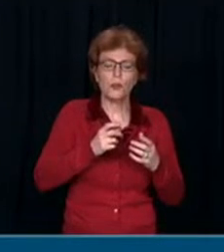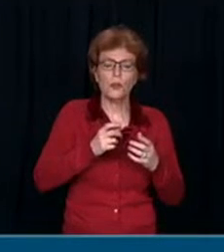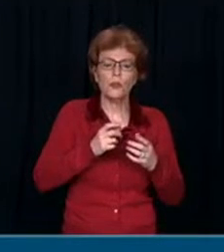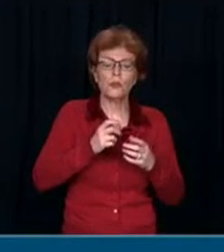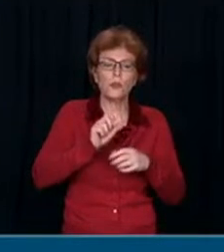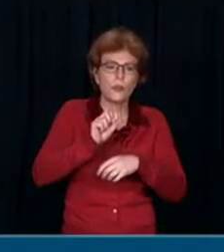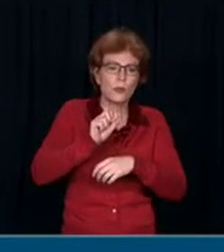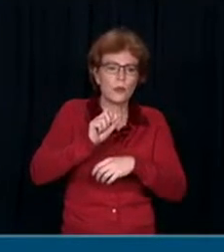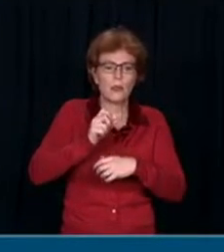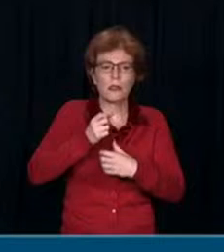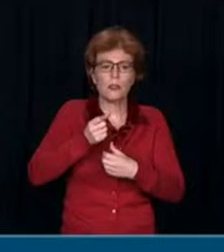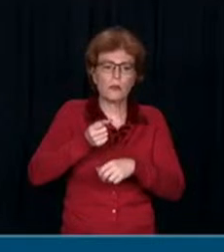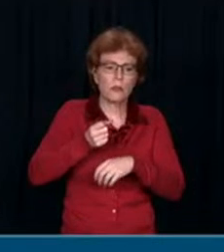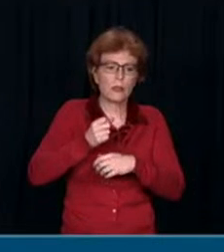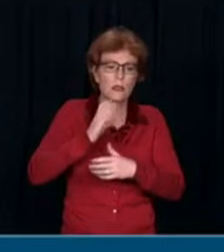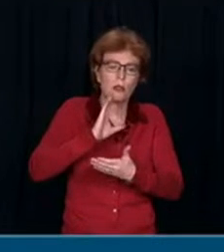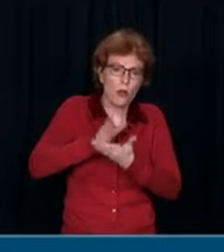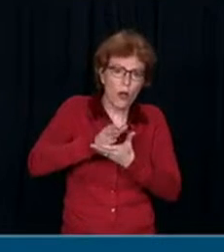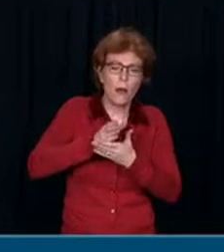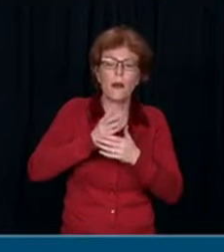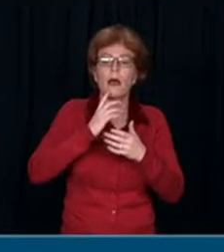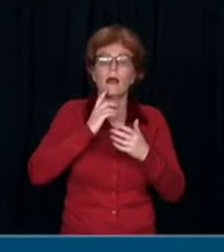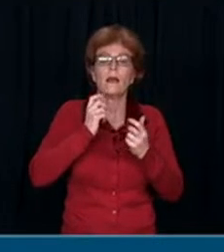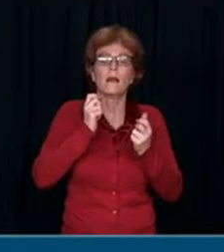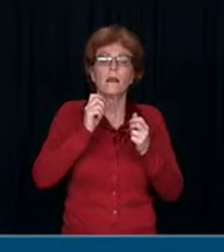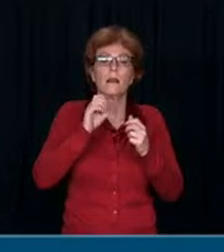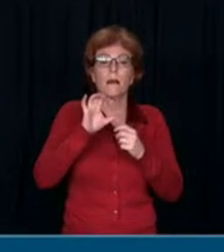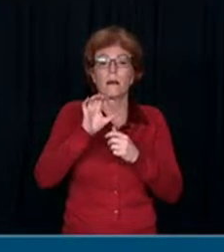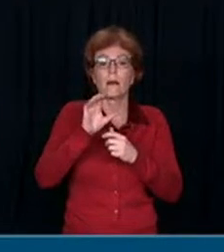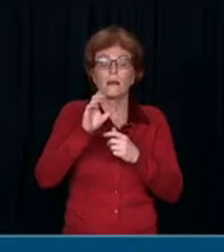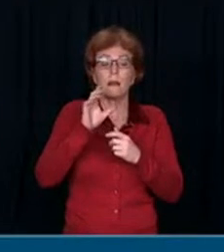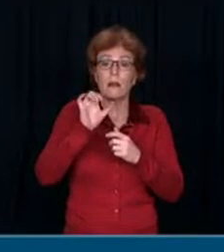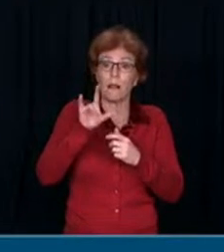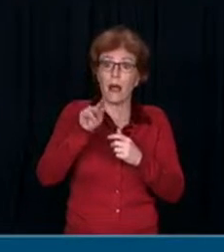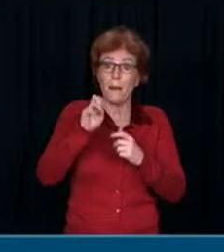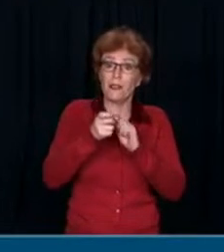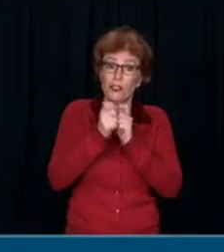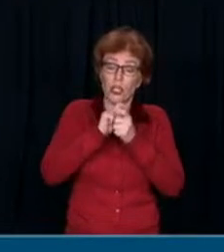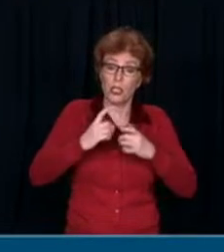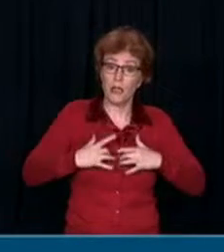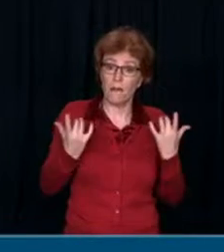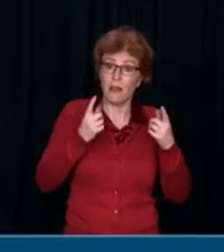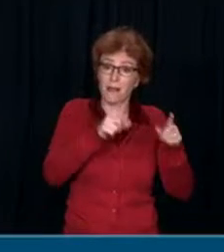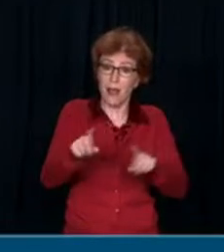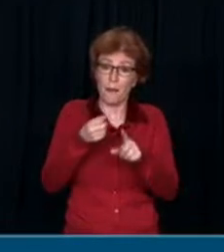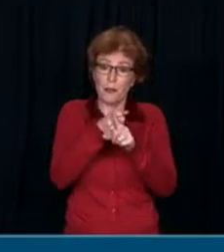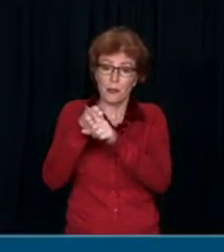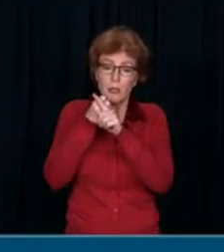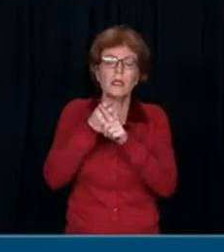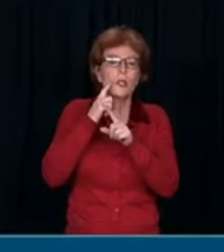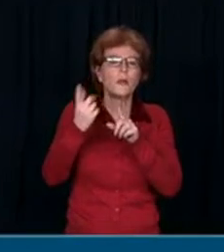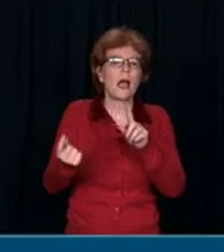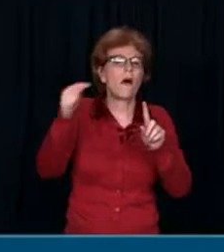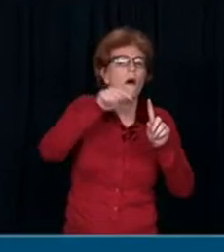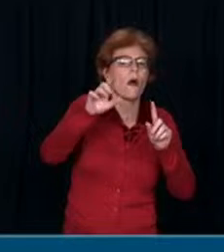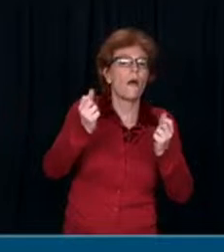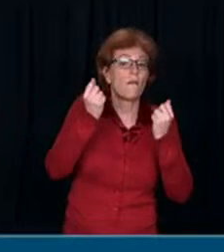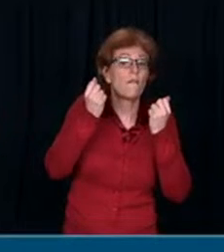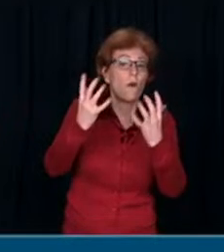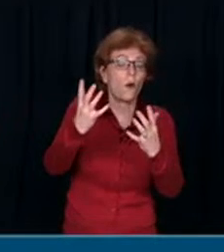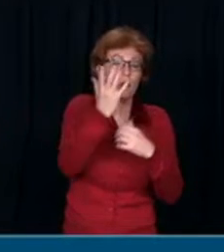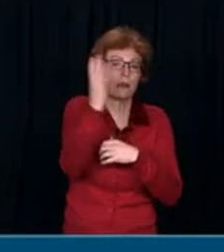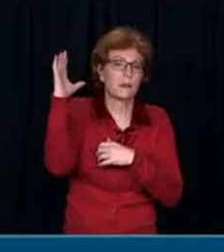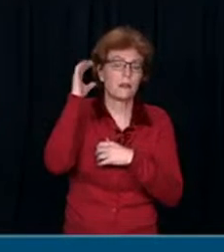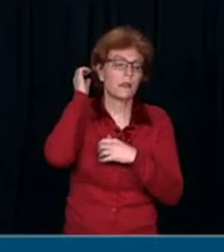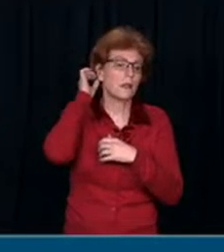climate changing events in our communities. And let's go back to your question about the forest. Yes, we do